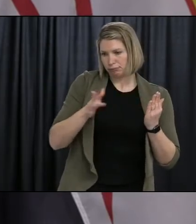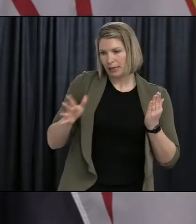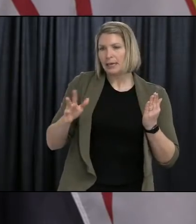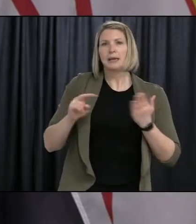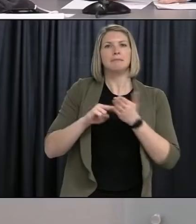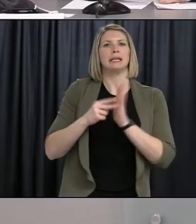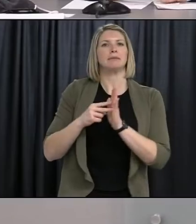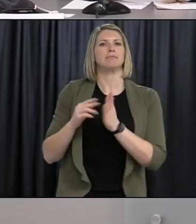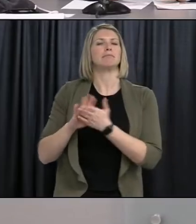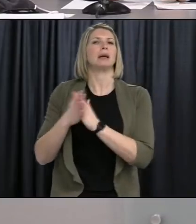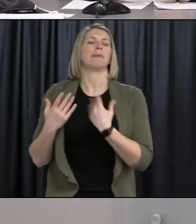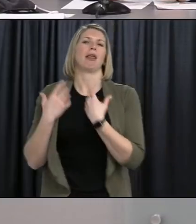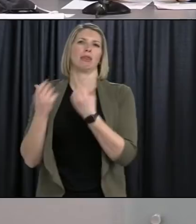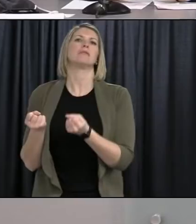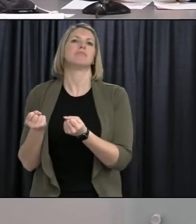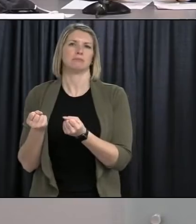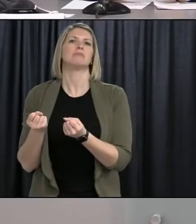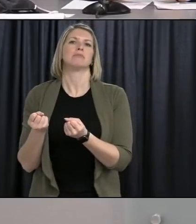Thank you.